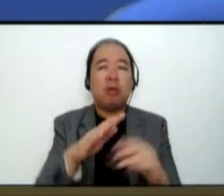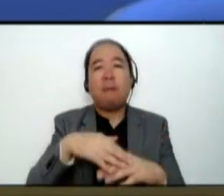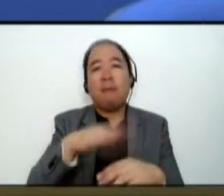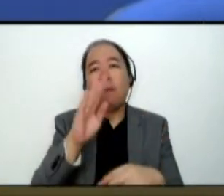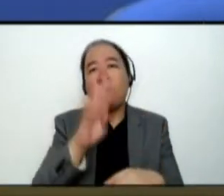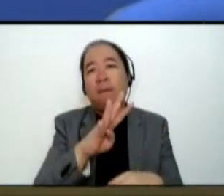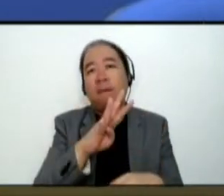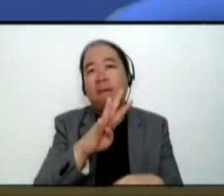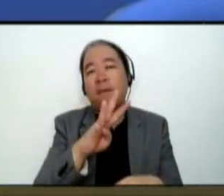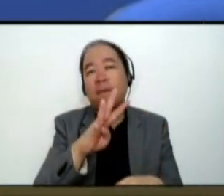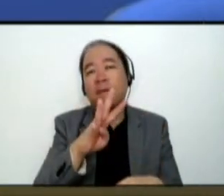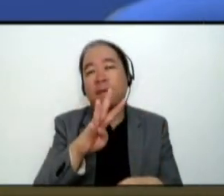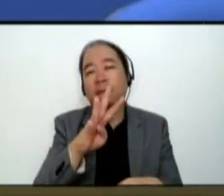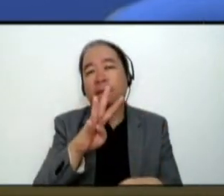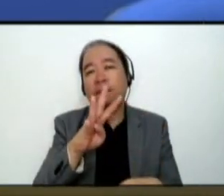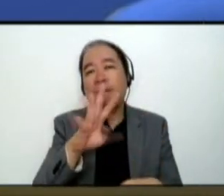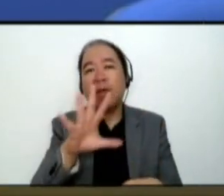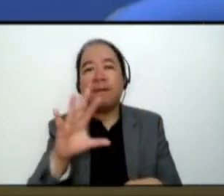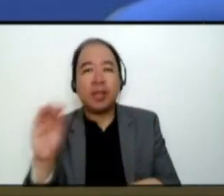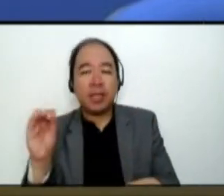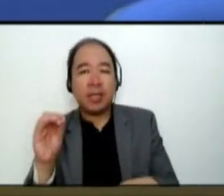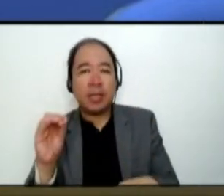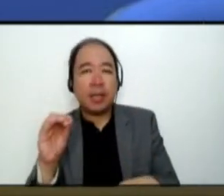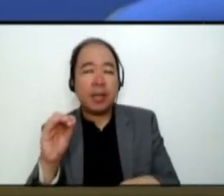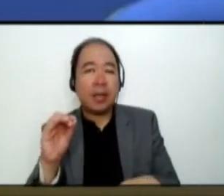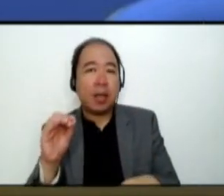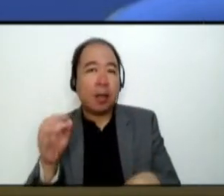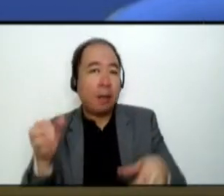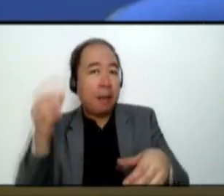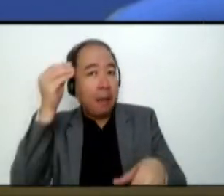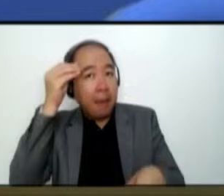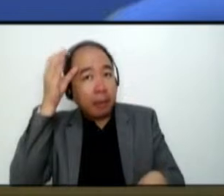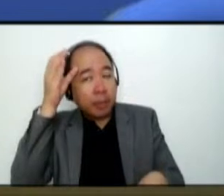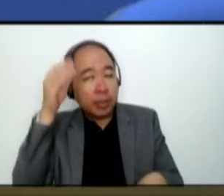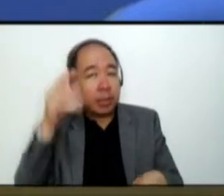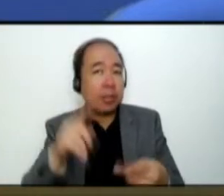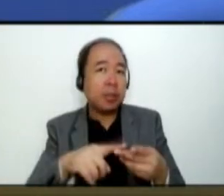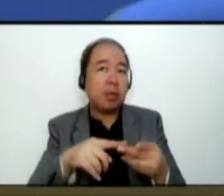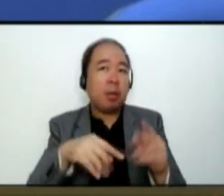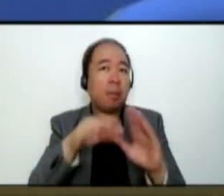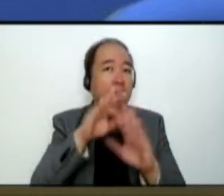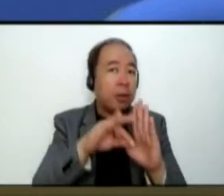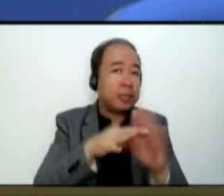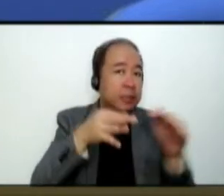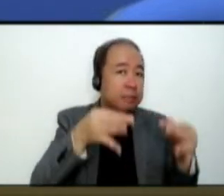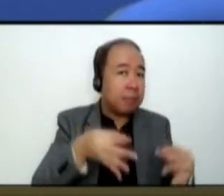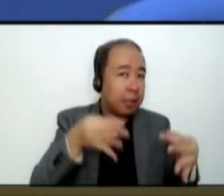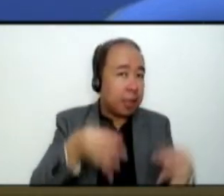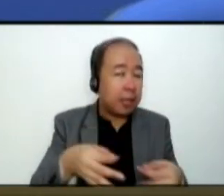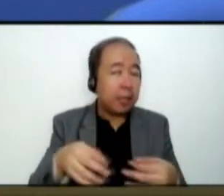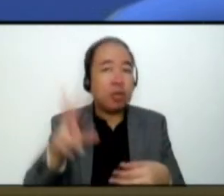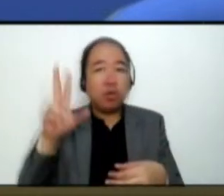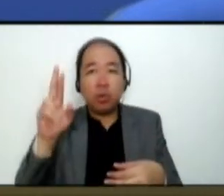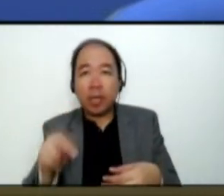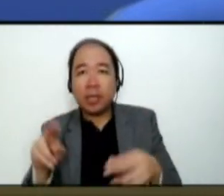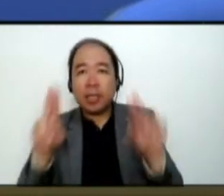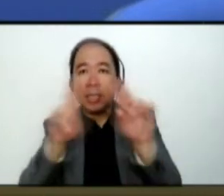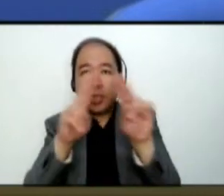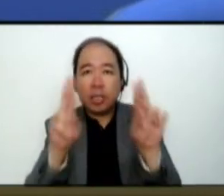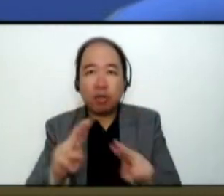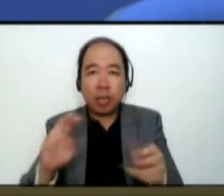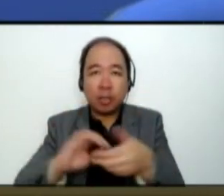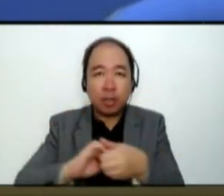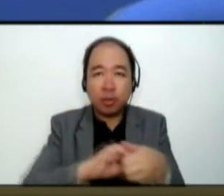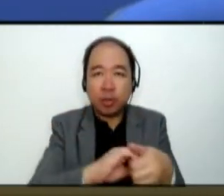450 experts, policymakers, UN, international organizations, and civil